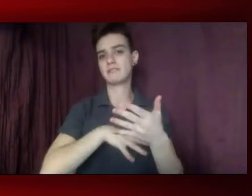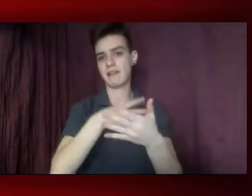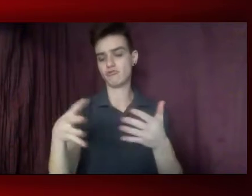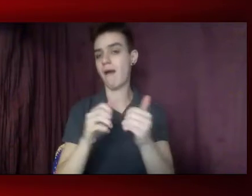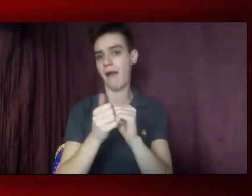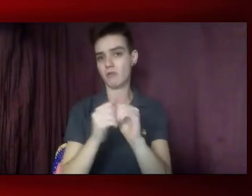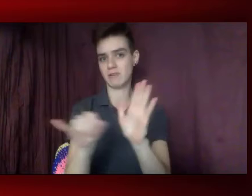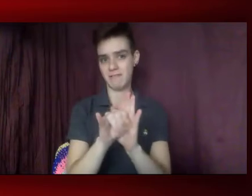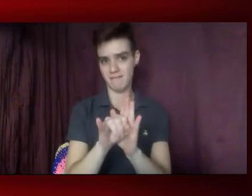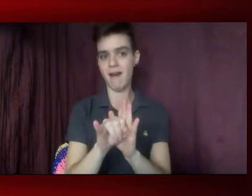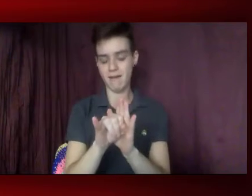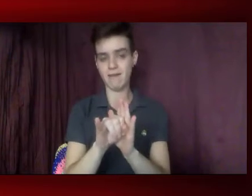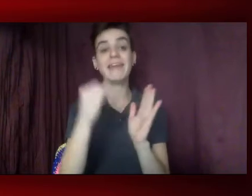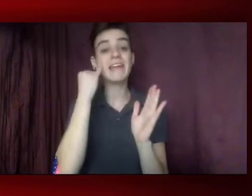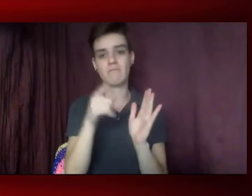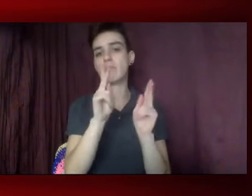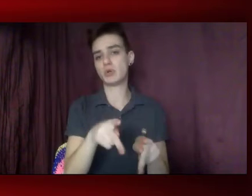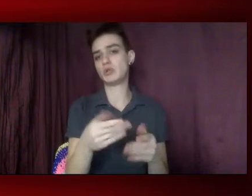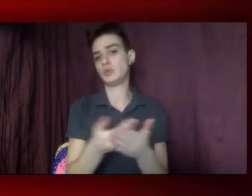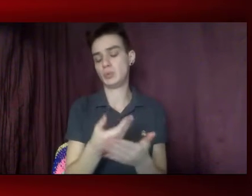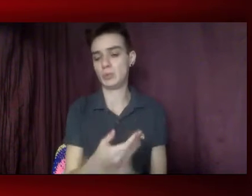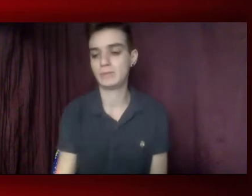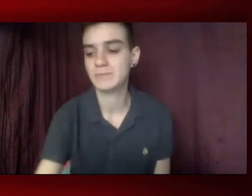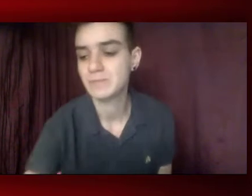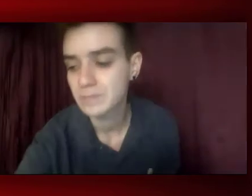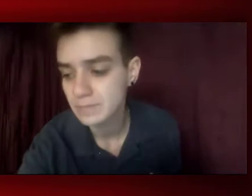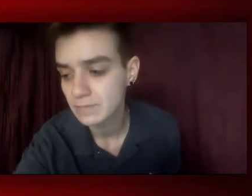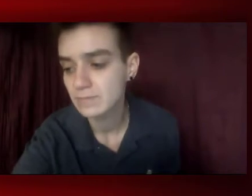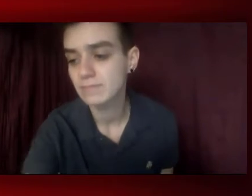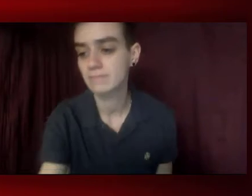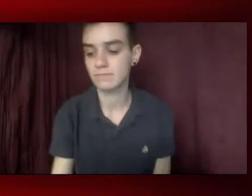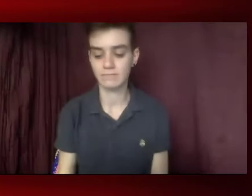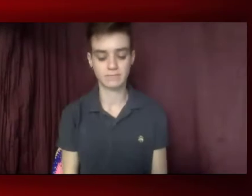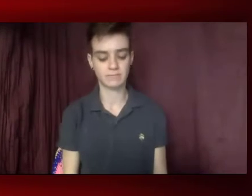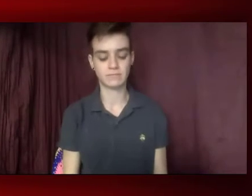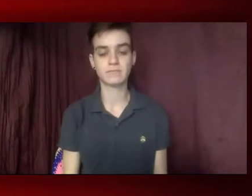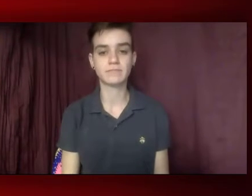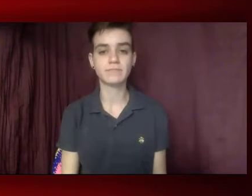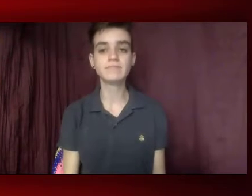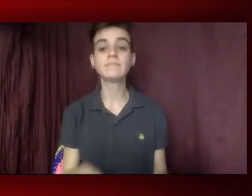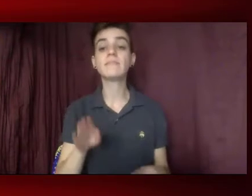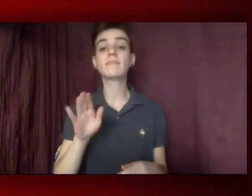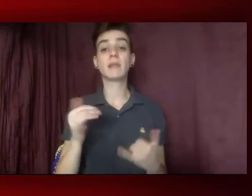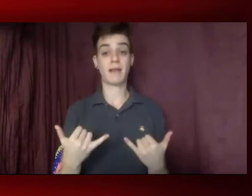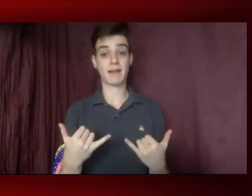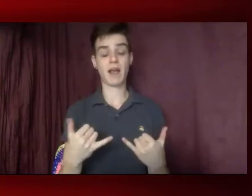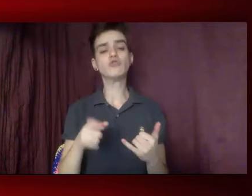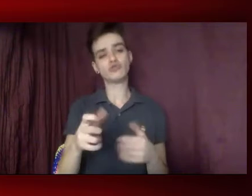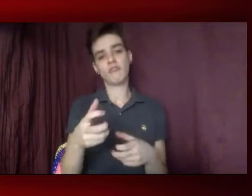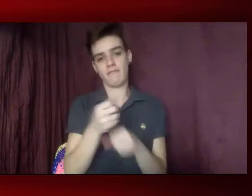of Congress in just a couple minutes. By now, everybody should have received an email from